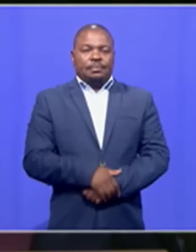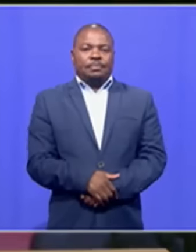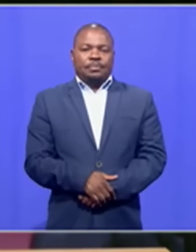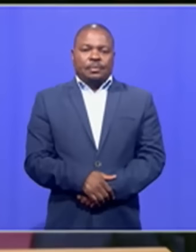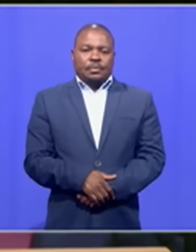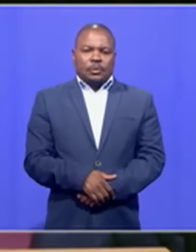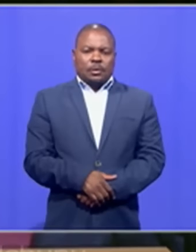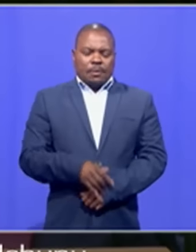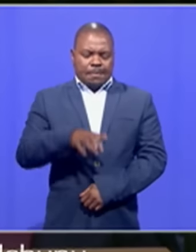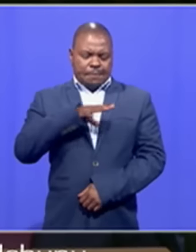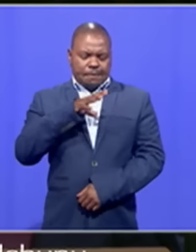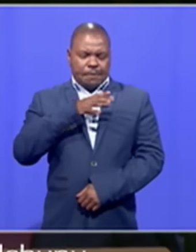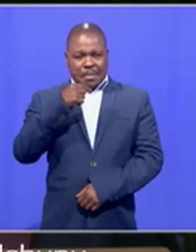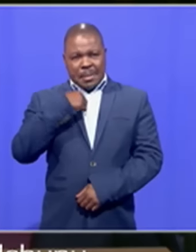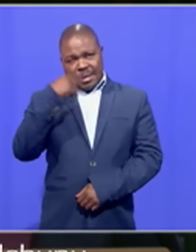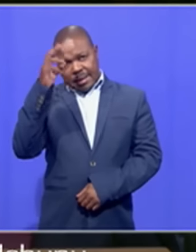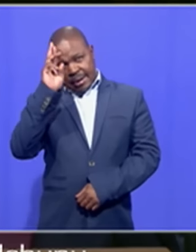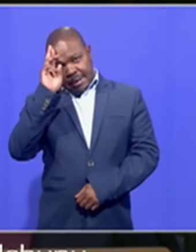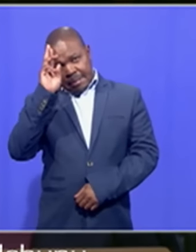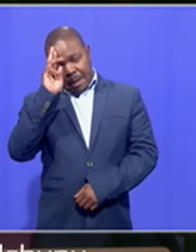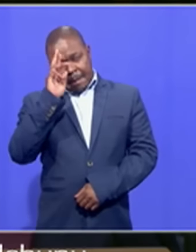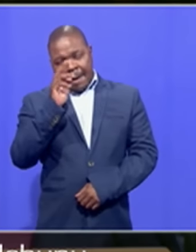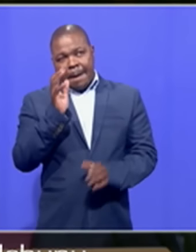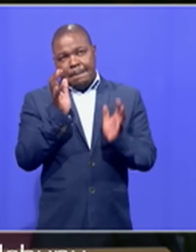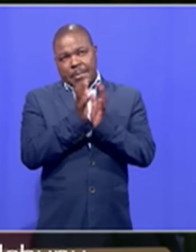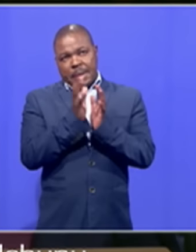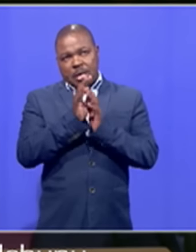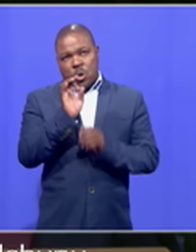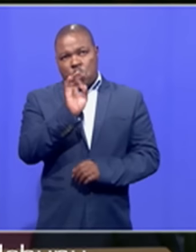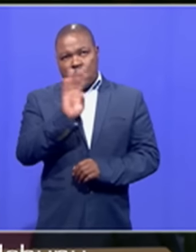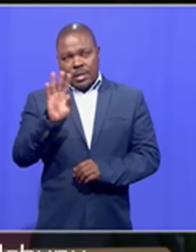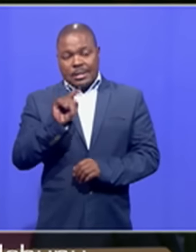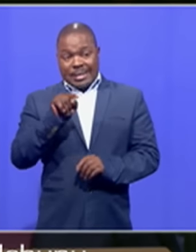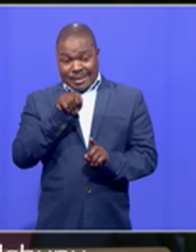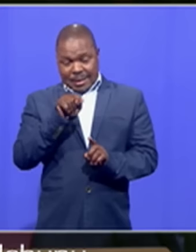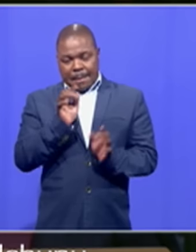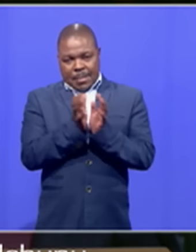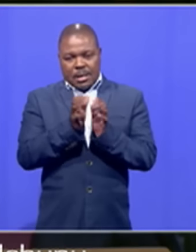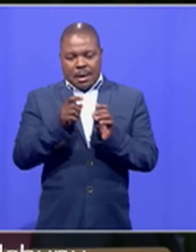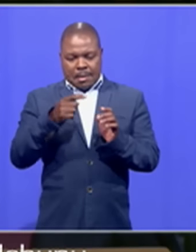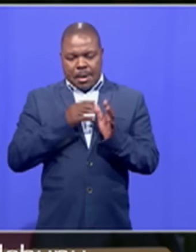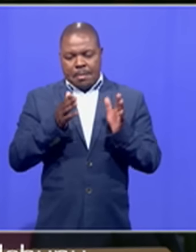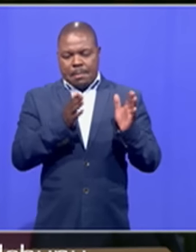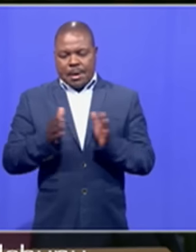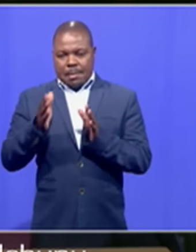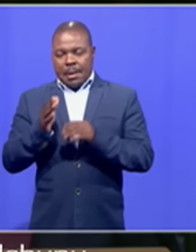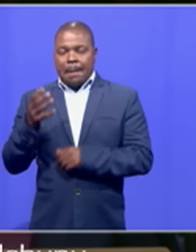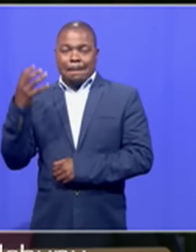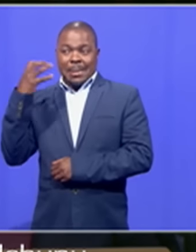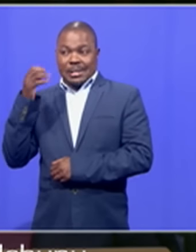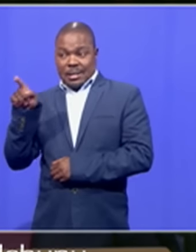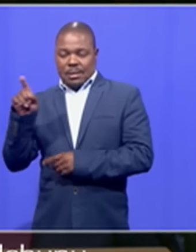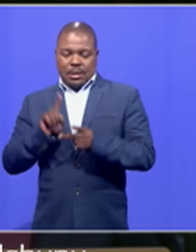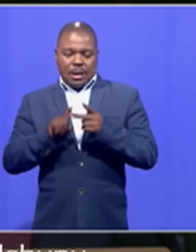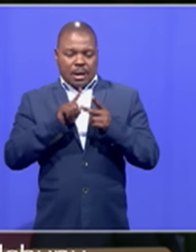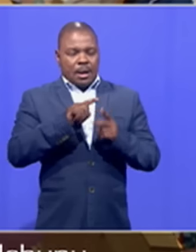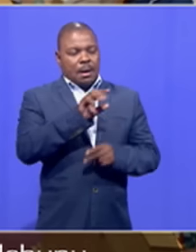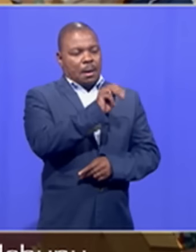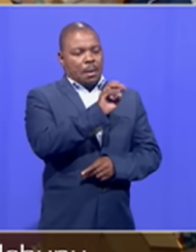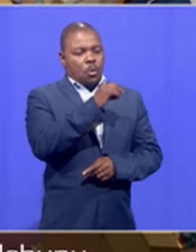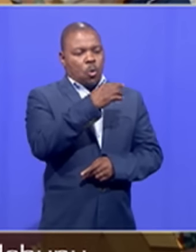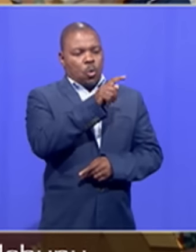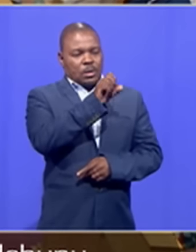I only recall one meeting which I facilitated between Minister and Brown Mohotsi.